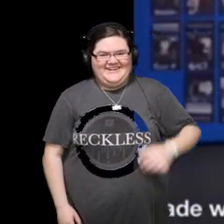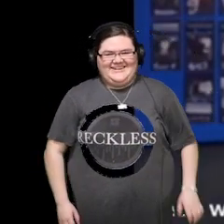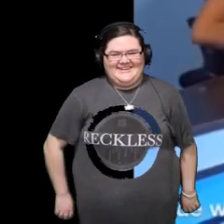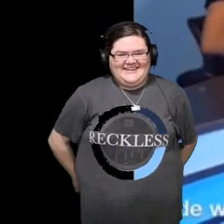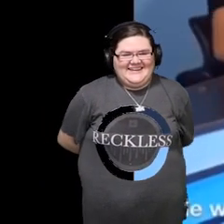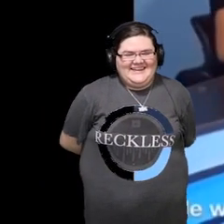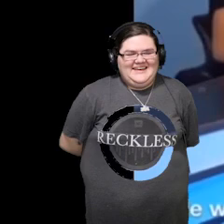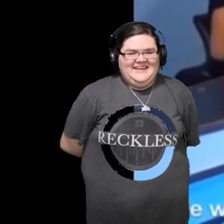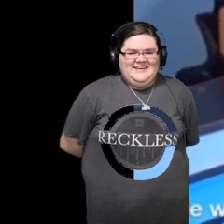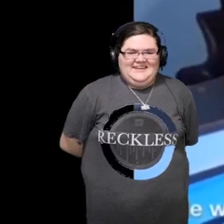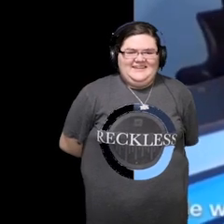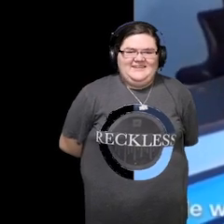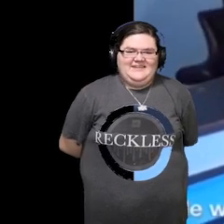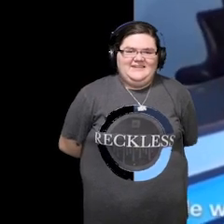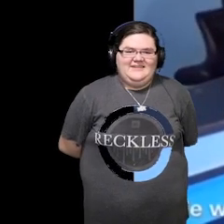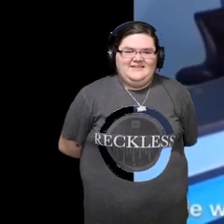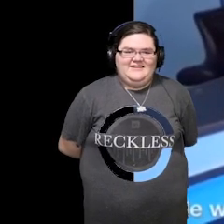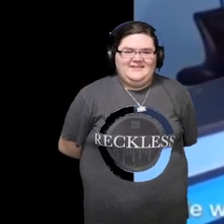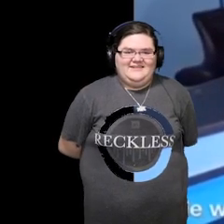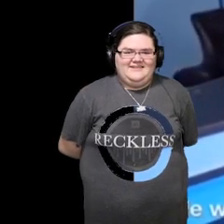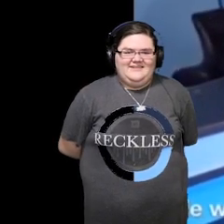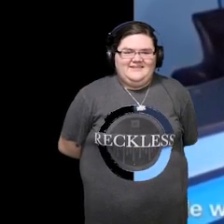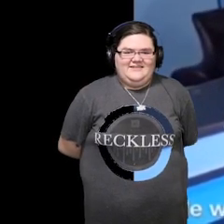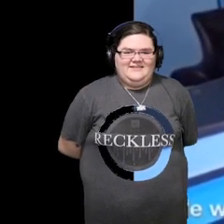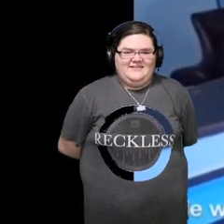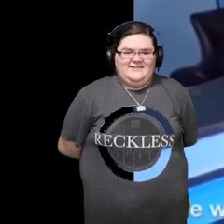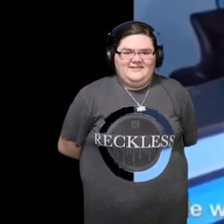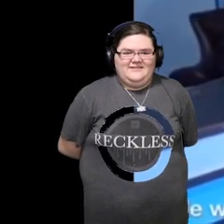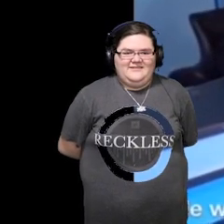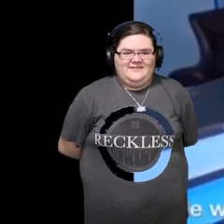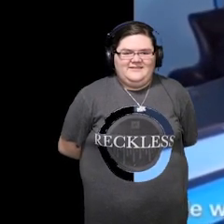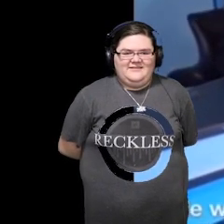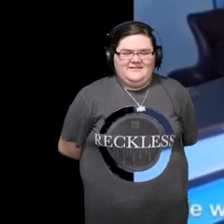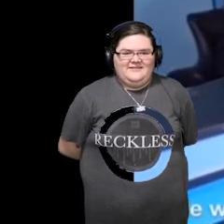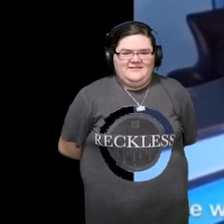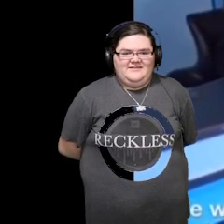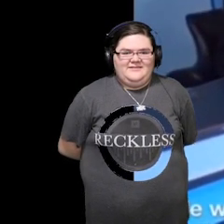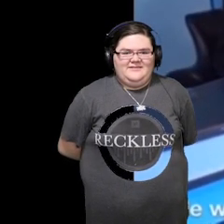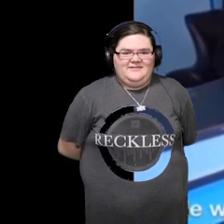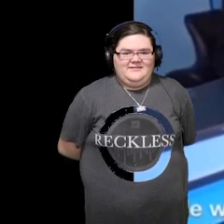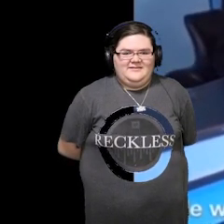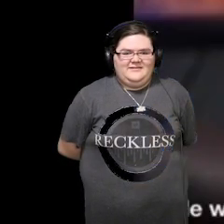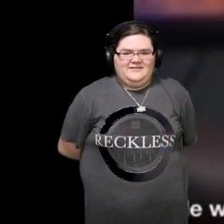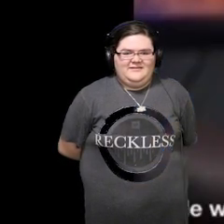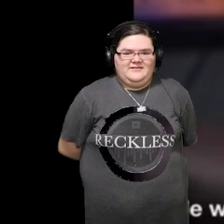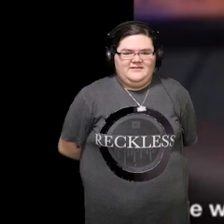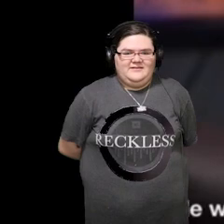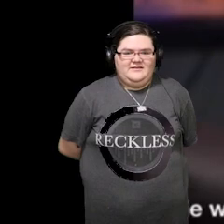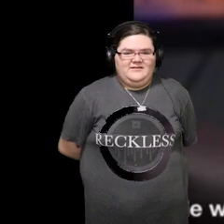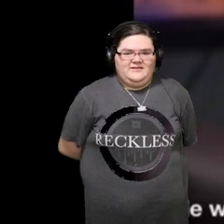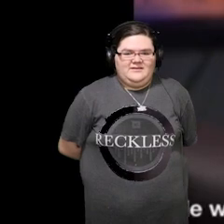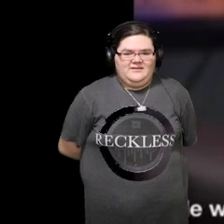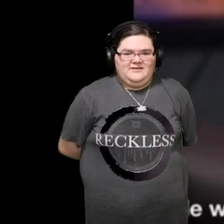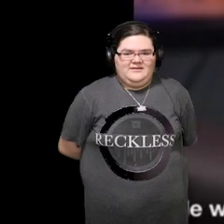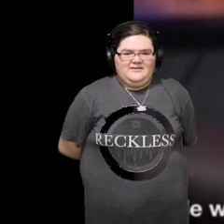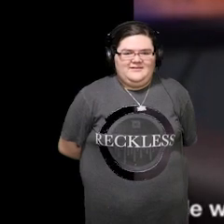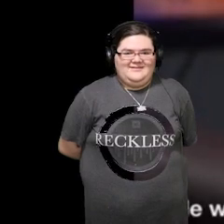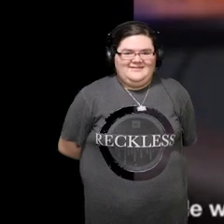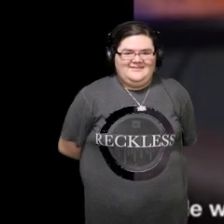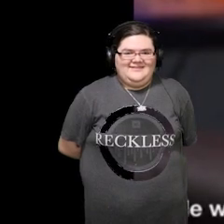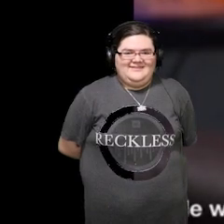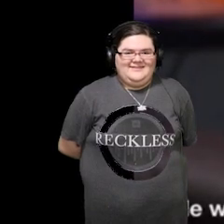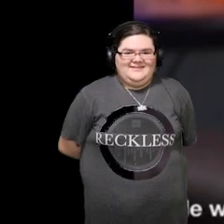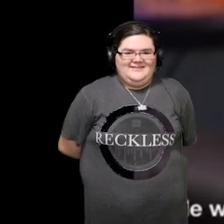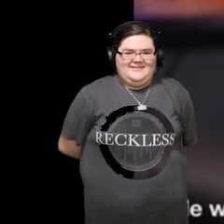That's the one song. At the end of the day, you're giving me the last hottest record that Trippy released was in fucking 2018.